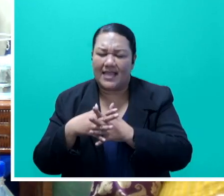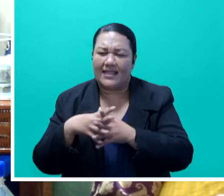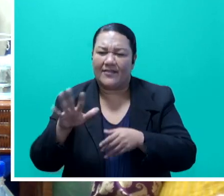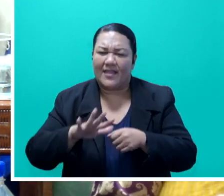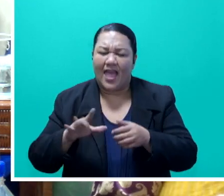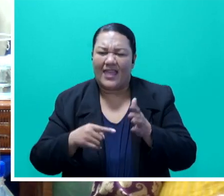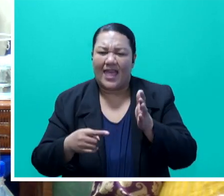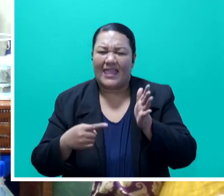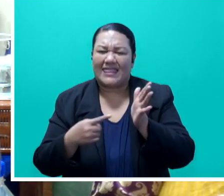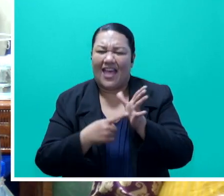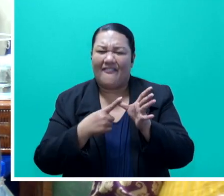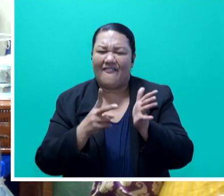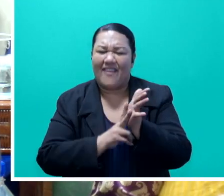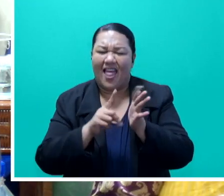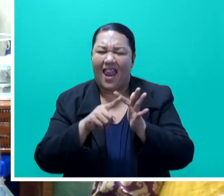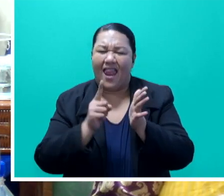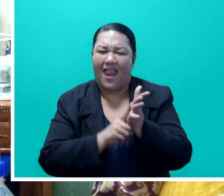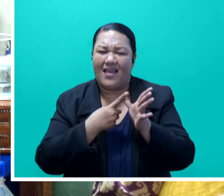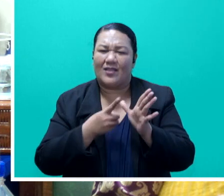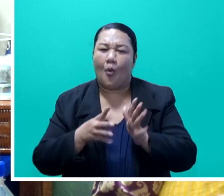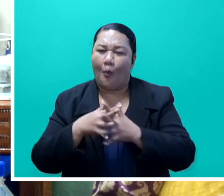Tavela, in the Western Division,